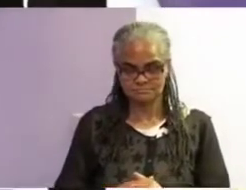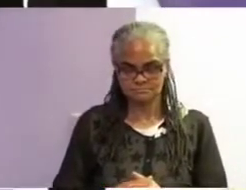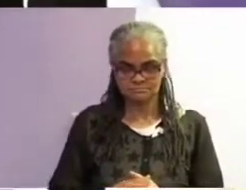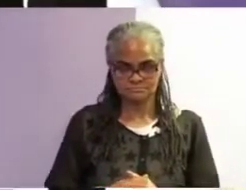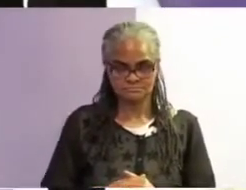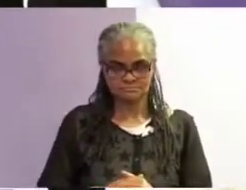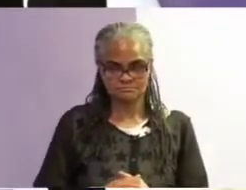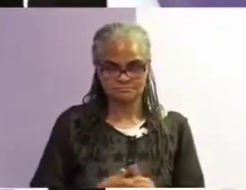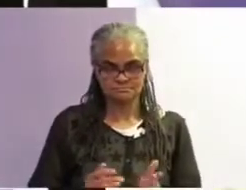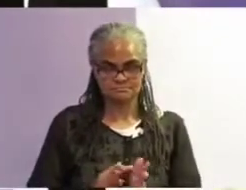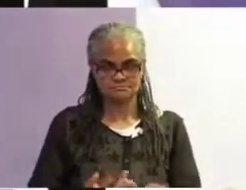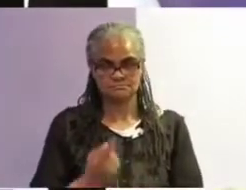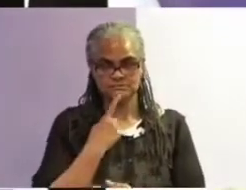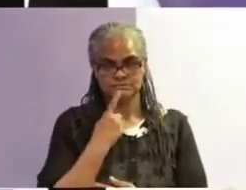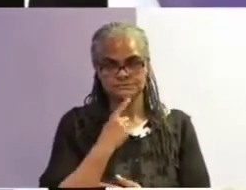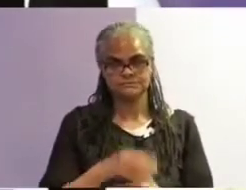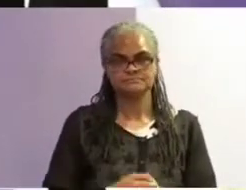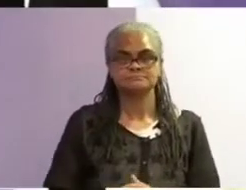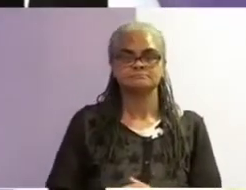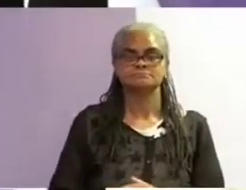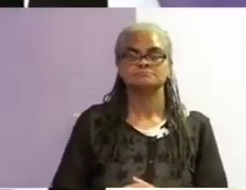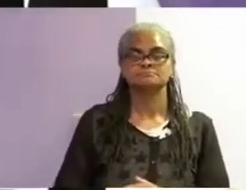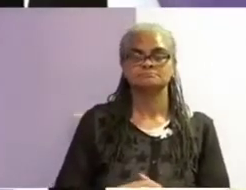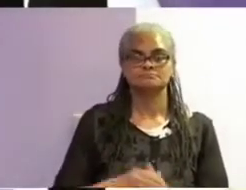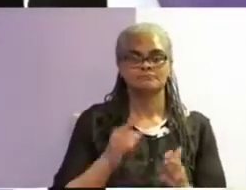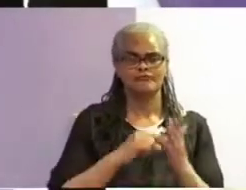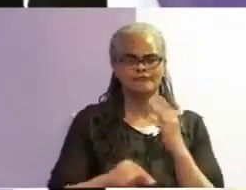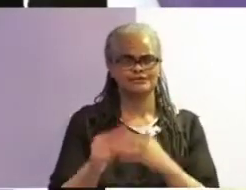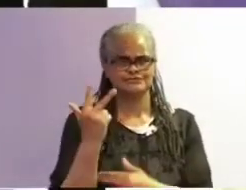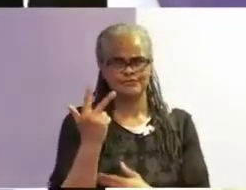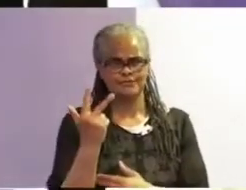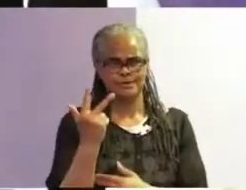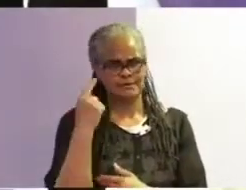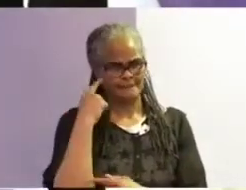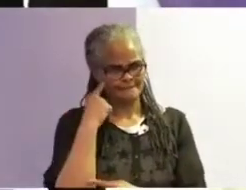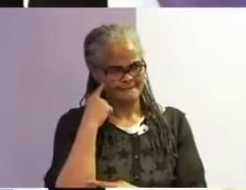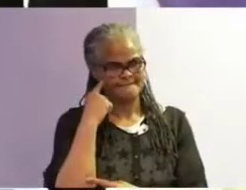you. 19, I think it's the third verse.